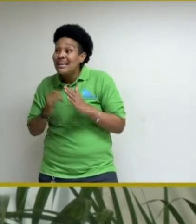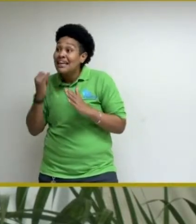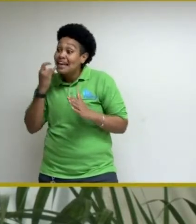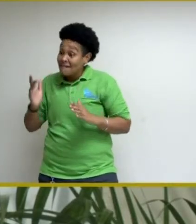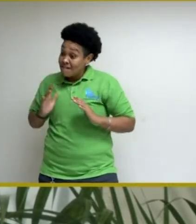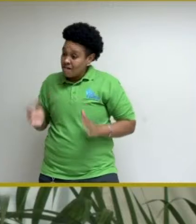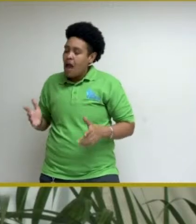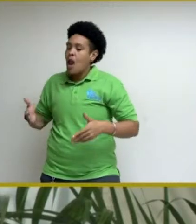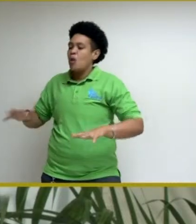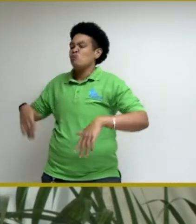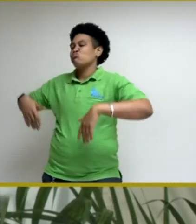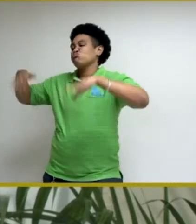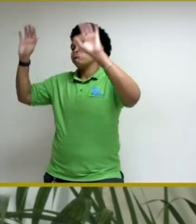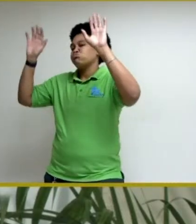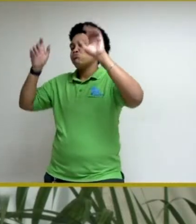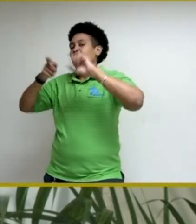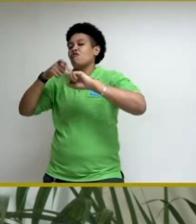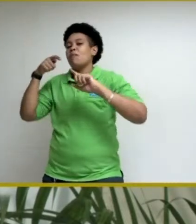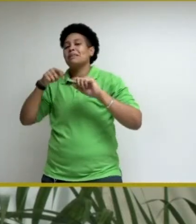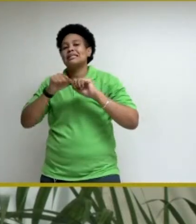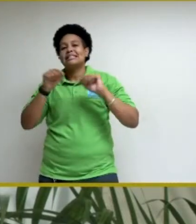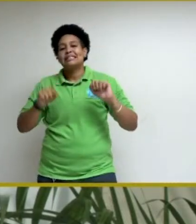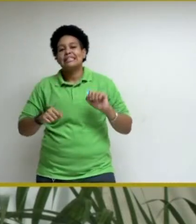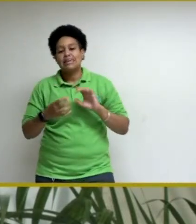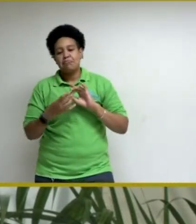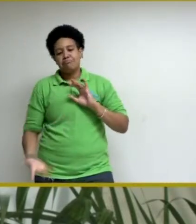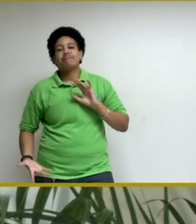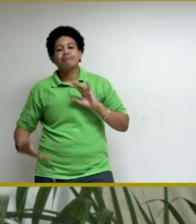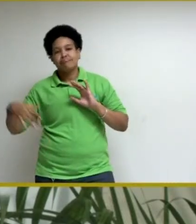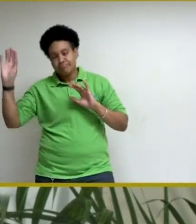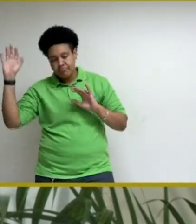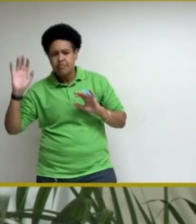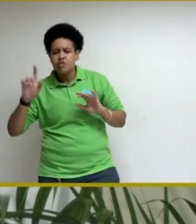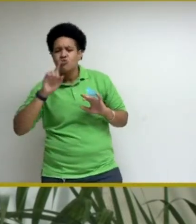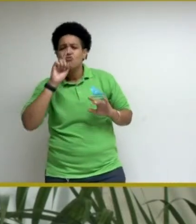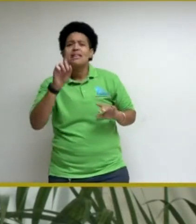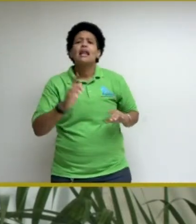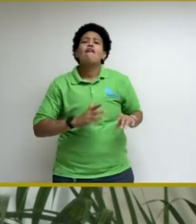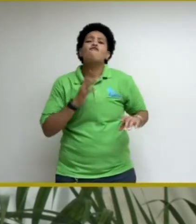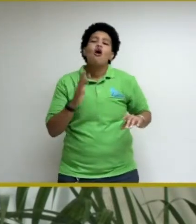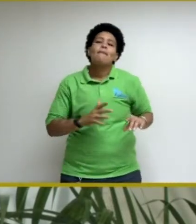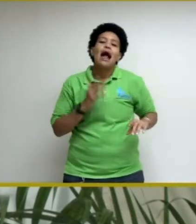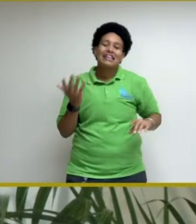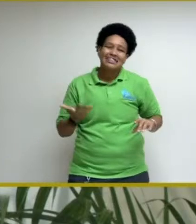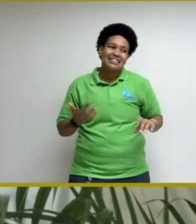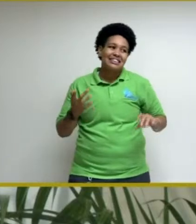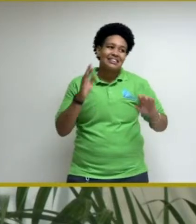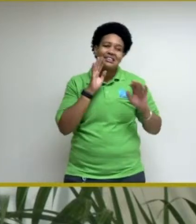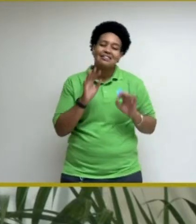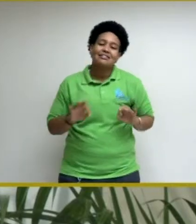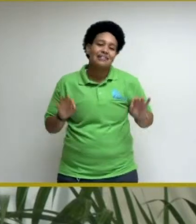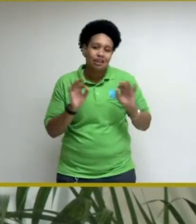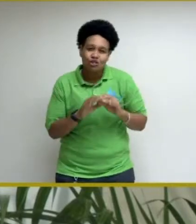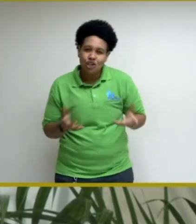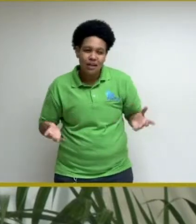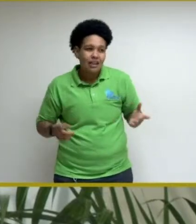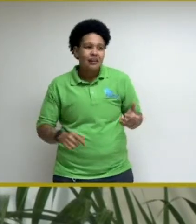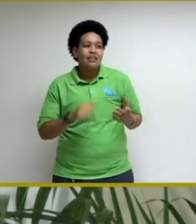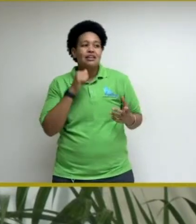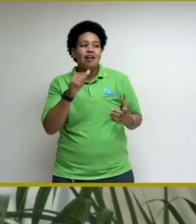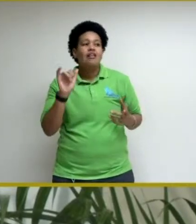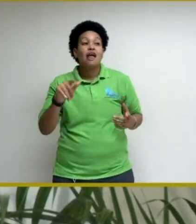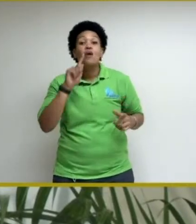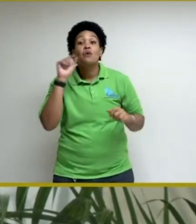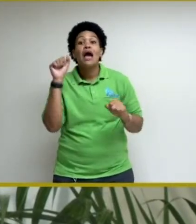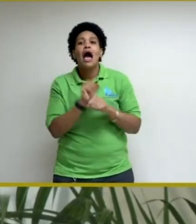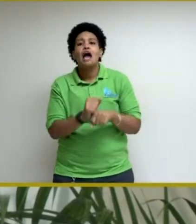your discharge from the system. So it is a formality, essentially. It is not that we